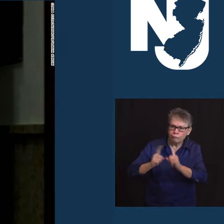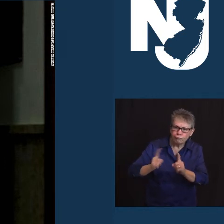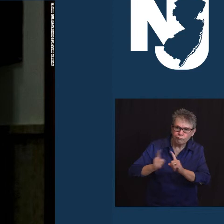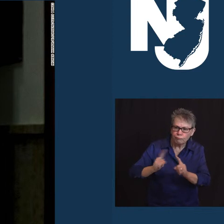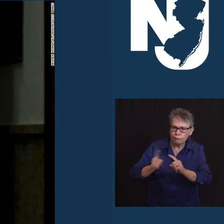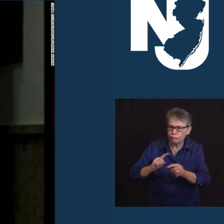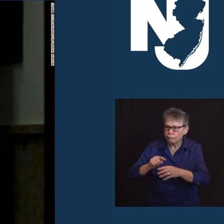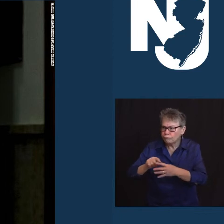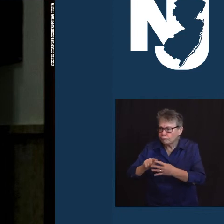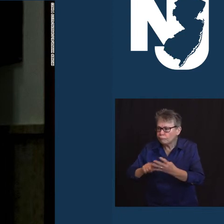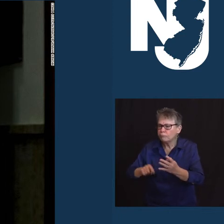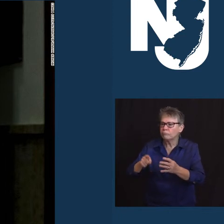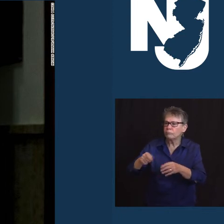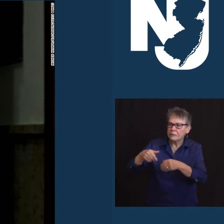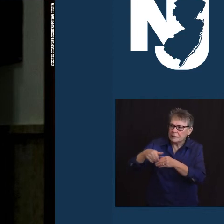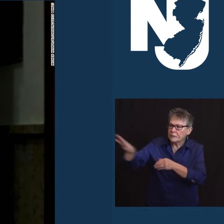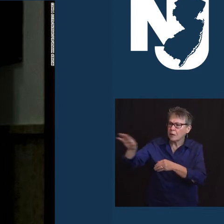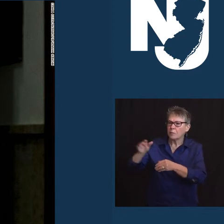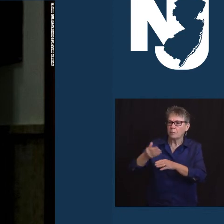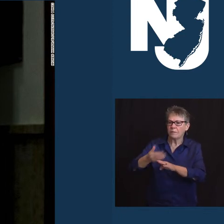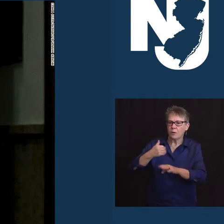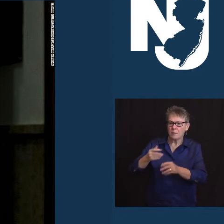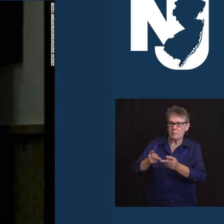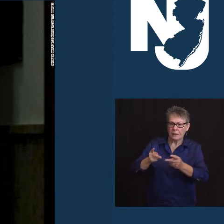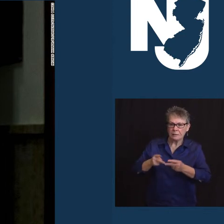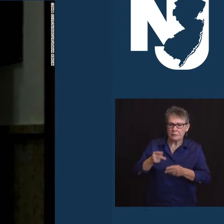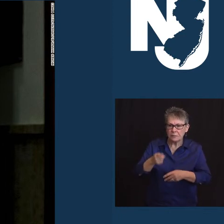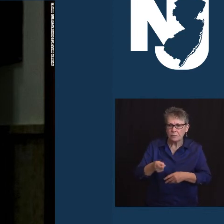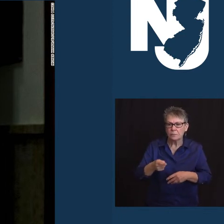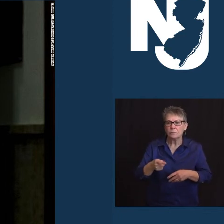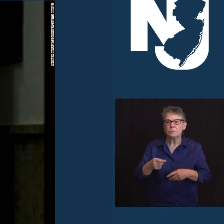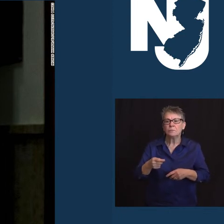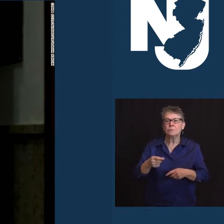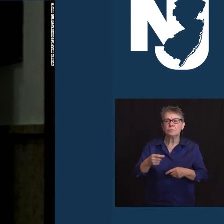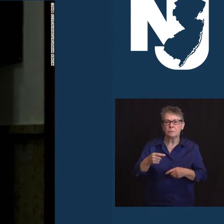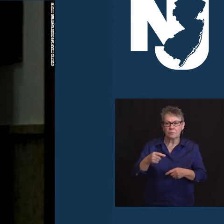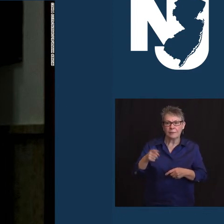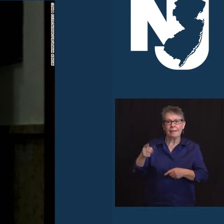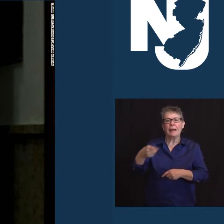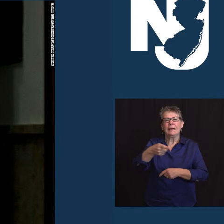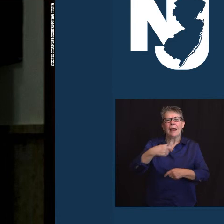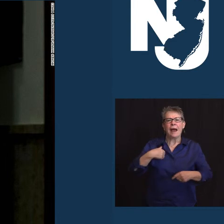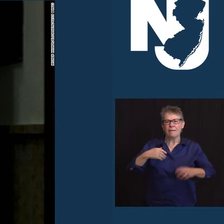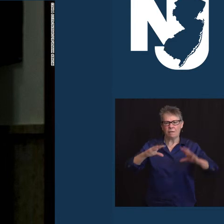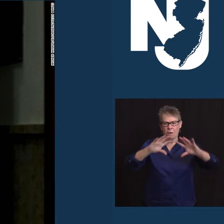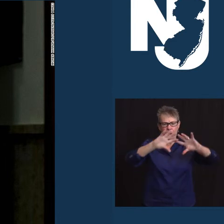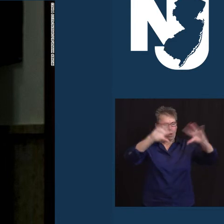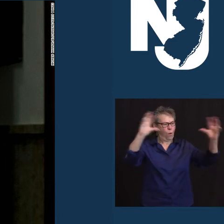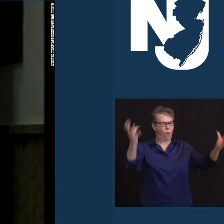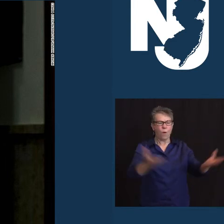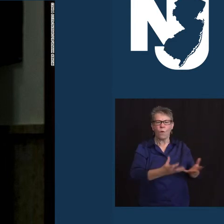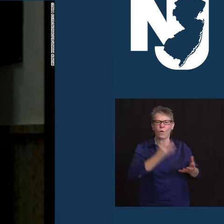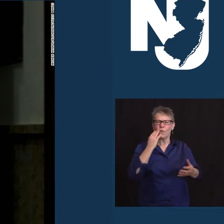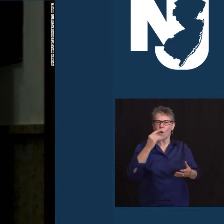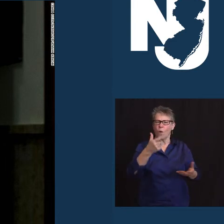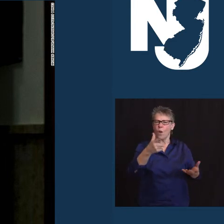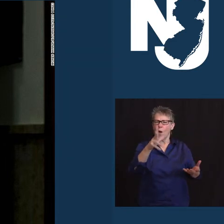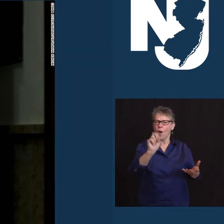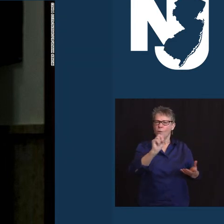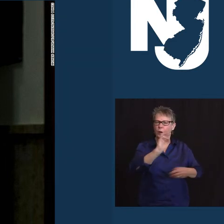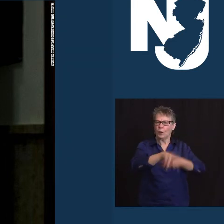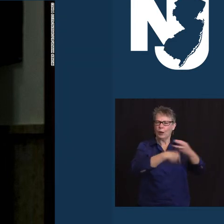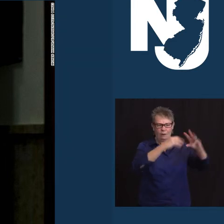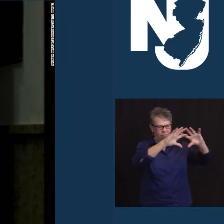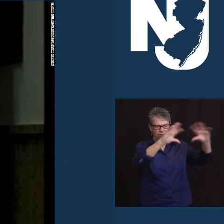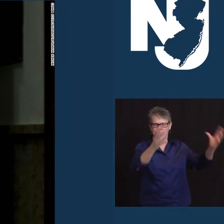advice, how's your family, and whatnot. And he had a huge globe in his office on the 7th floor in the State Department. And